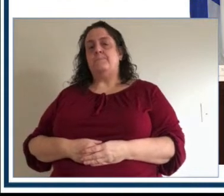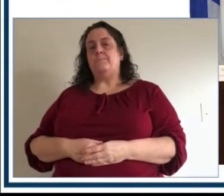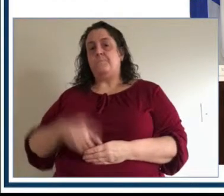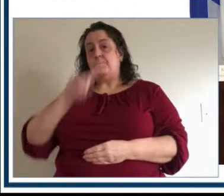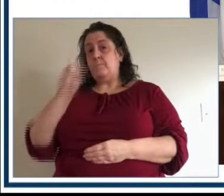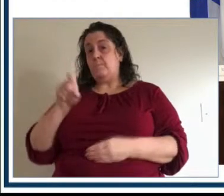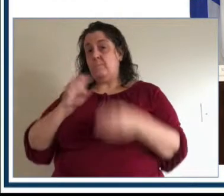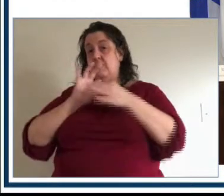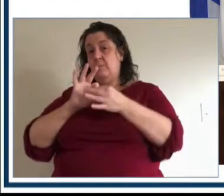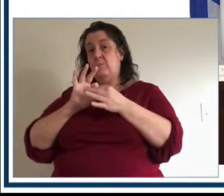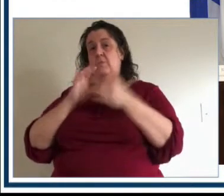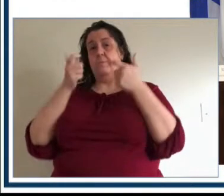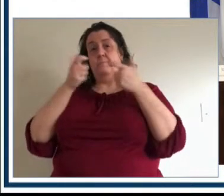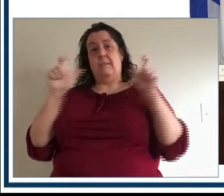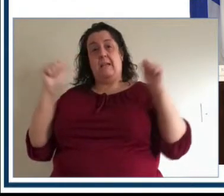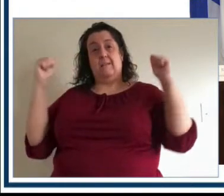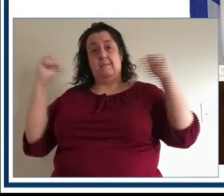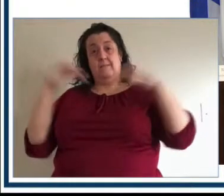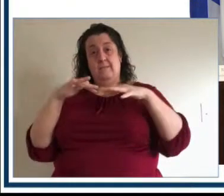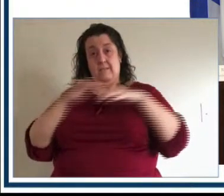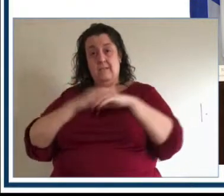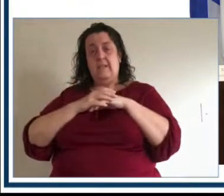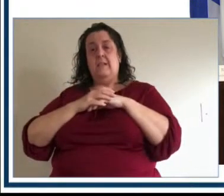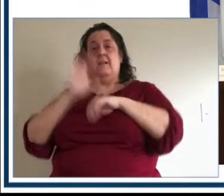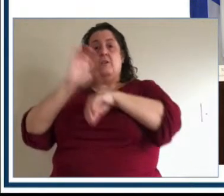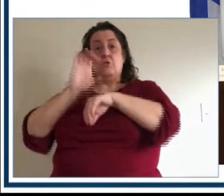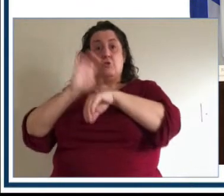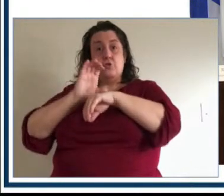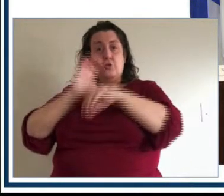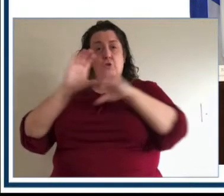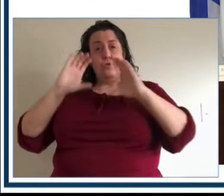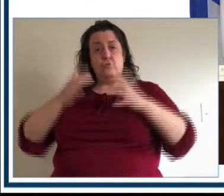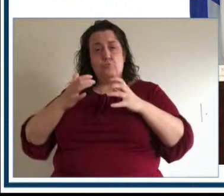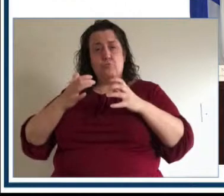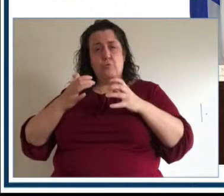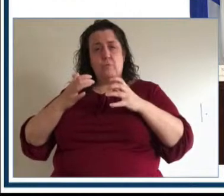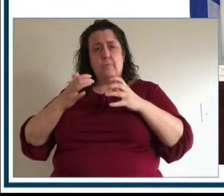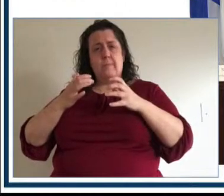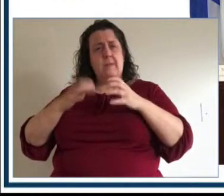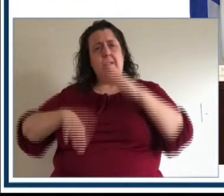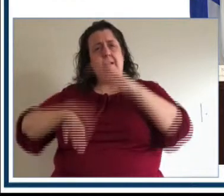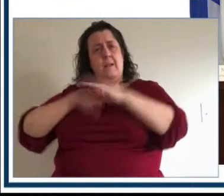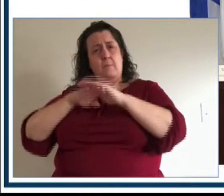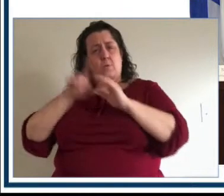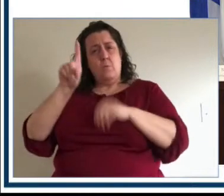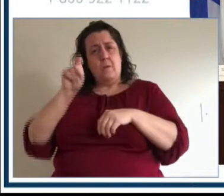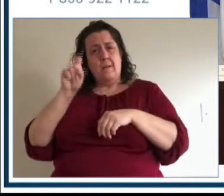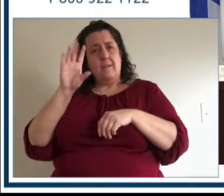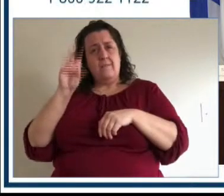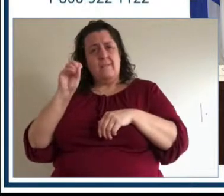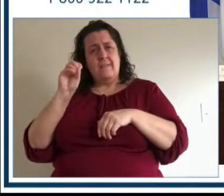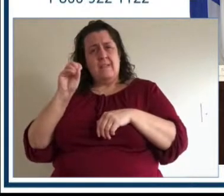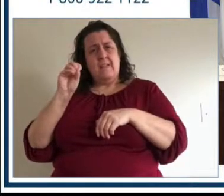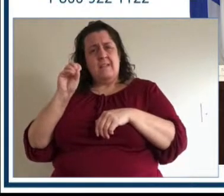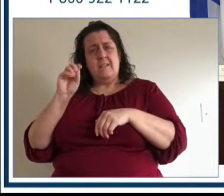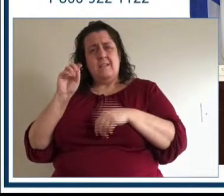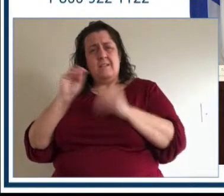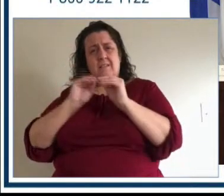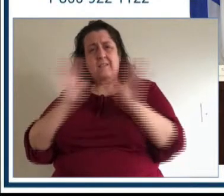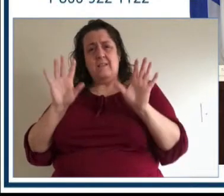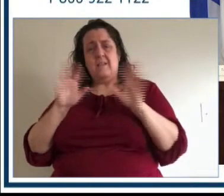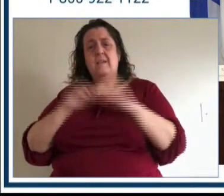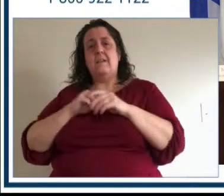half the capacity to a maximum of 150, that's it? Or help me out here. Yeah. So you've got it exactly right. If it's a